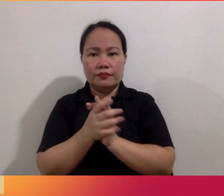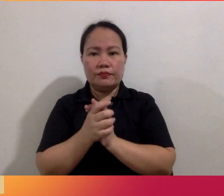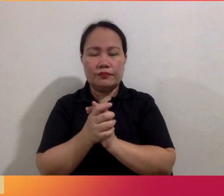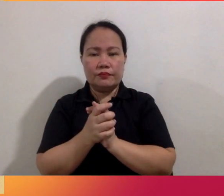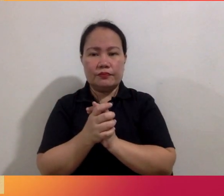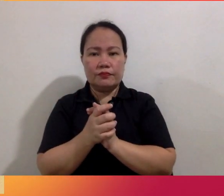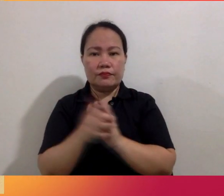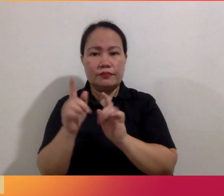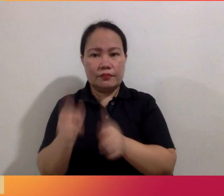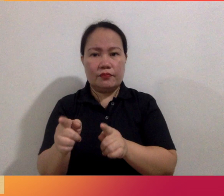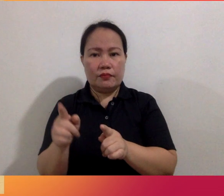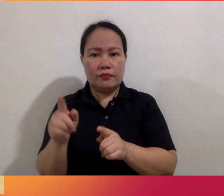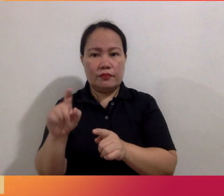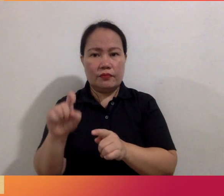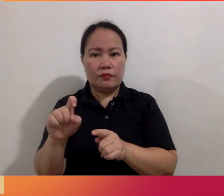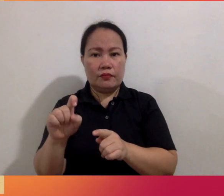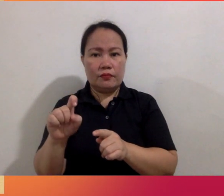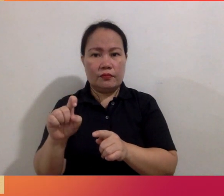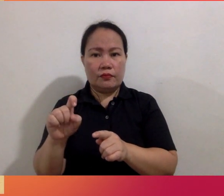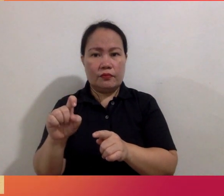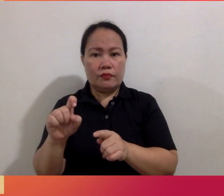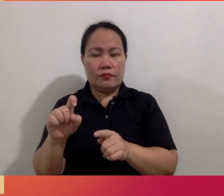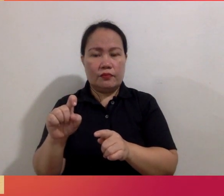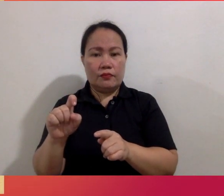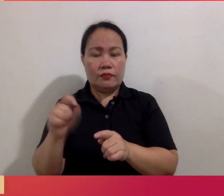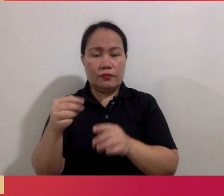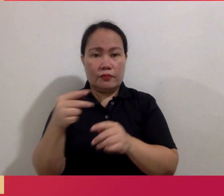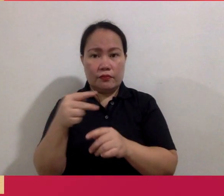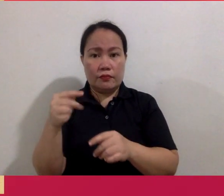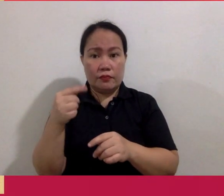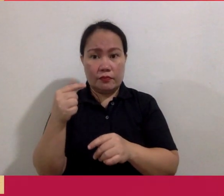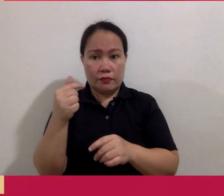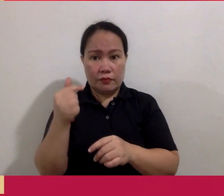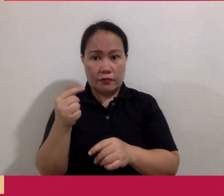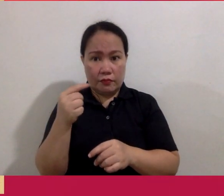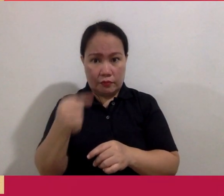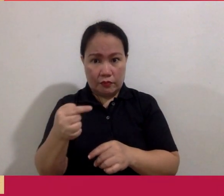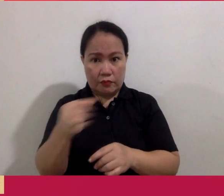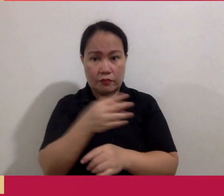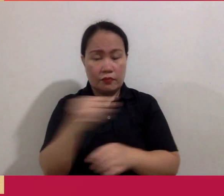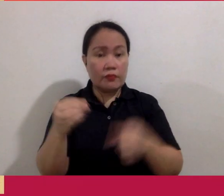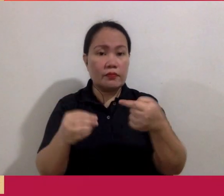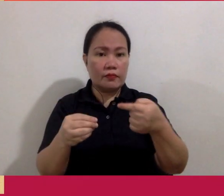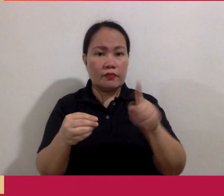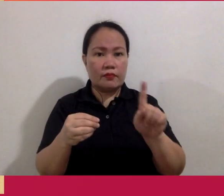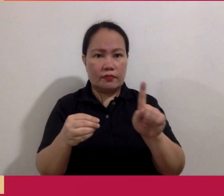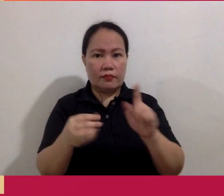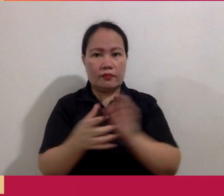equal to positive negative square root of 1. So, therefore, the value of x is 1 and negative 1.